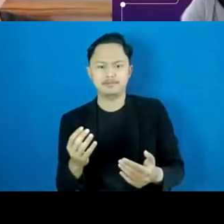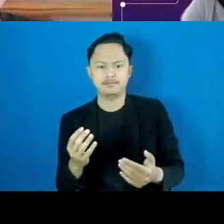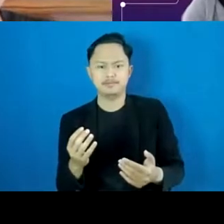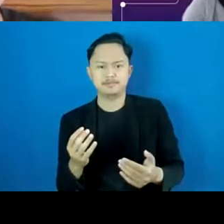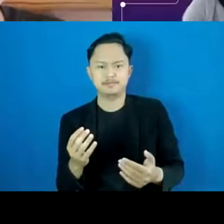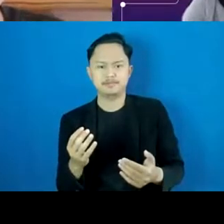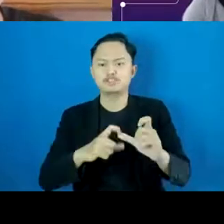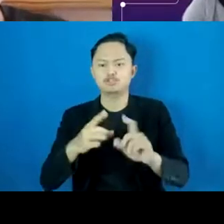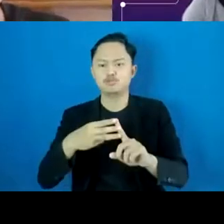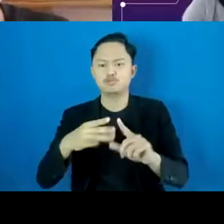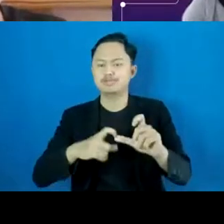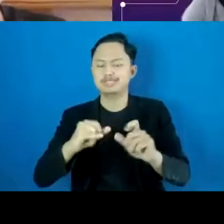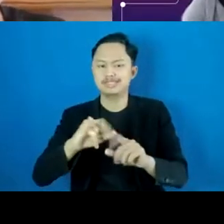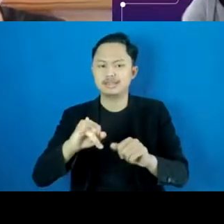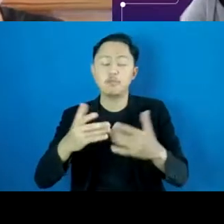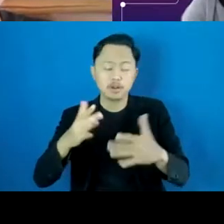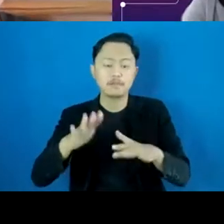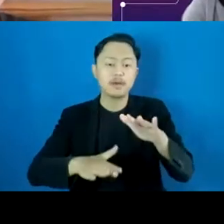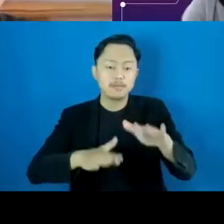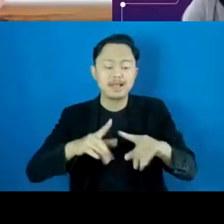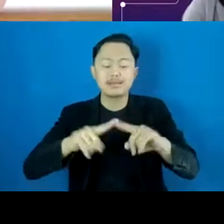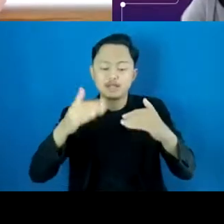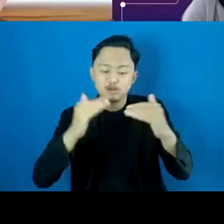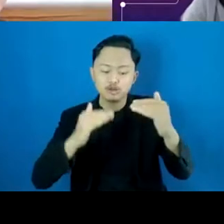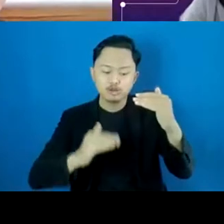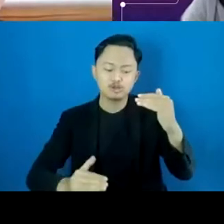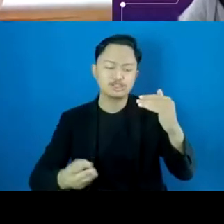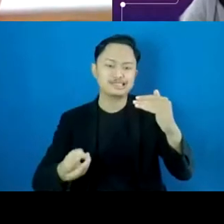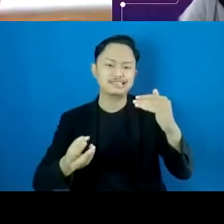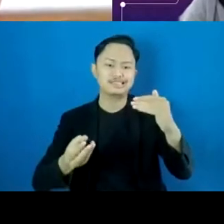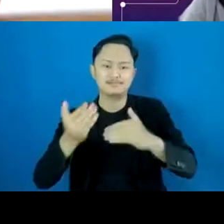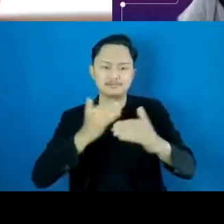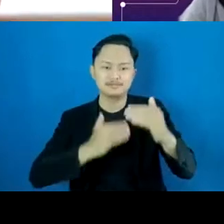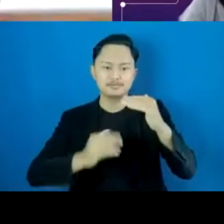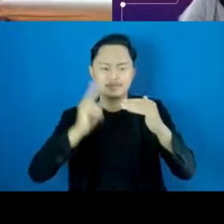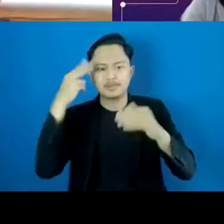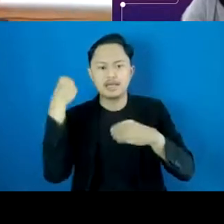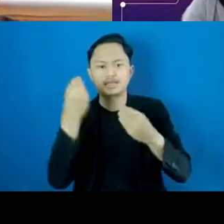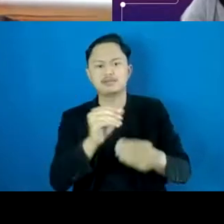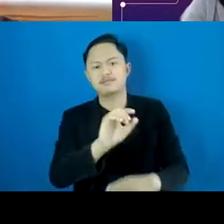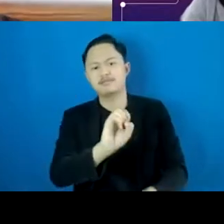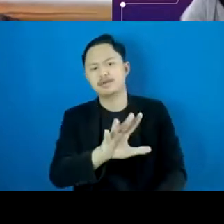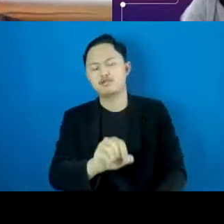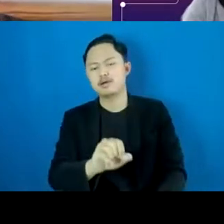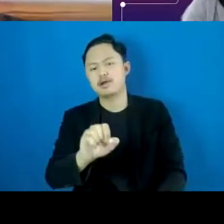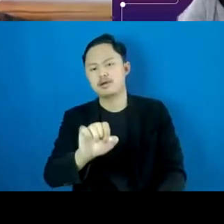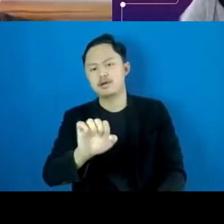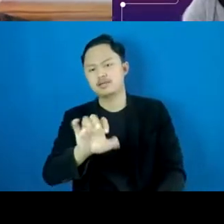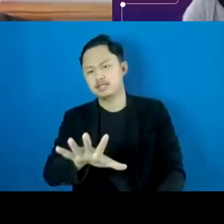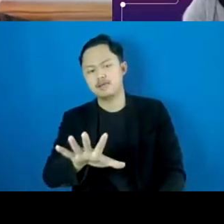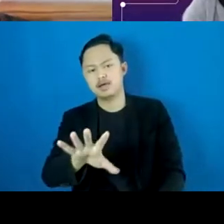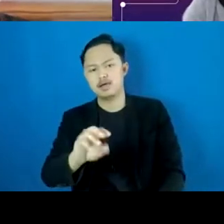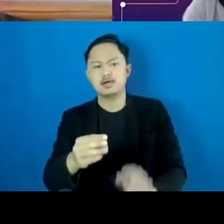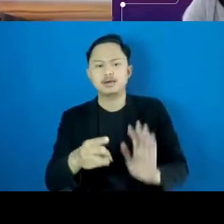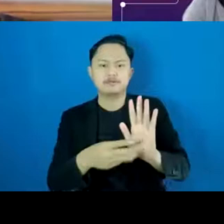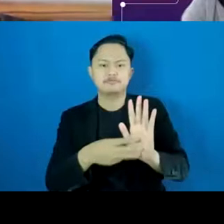subsidy slowly. Now, currently, Government of India is offering 5.5 million Indian currency as a capital